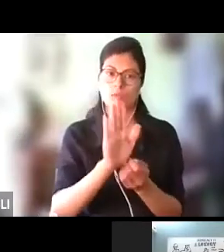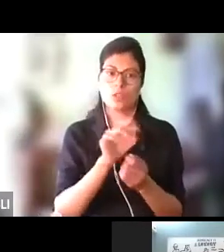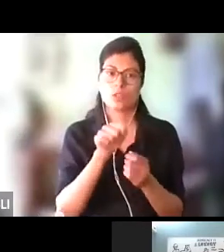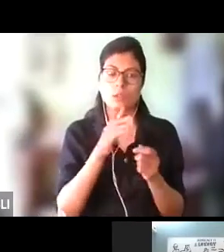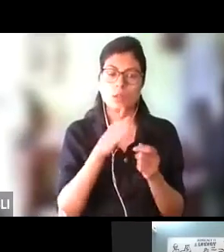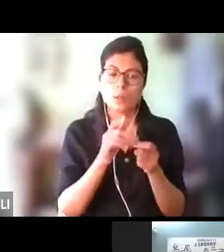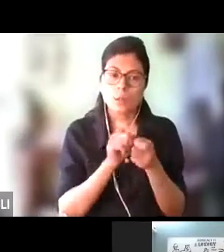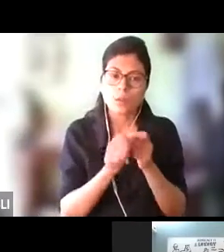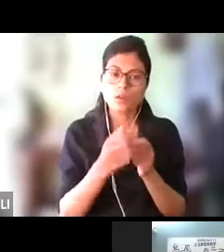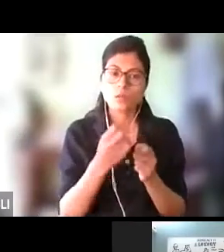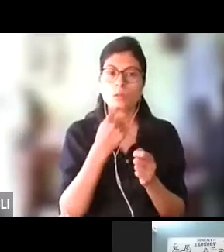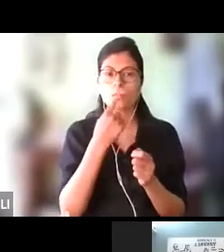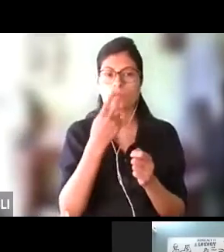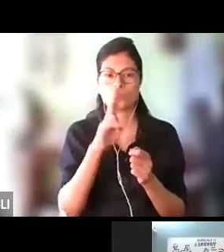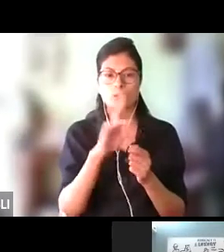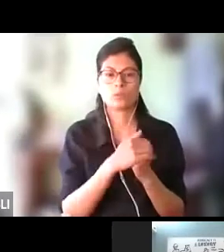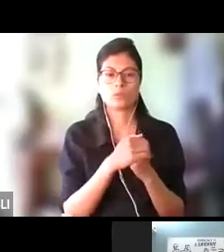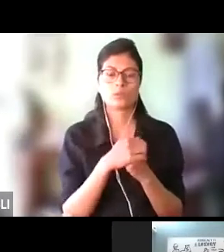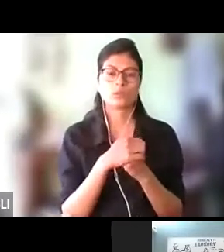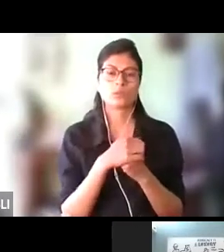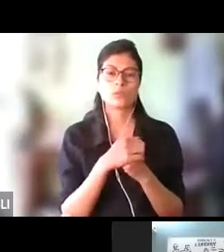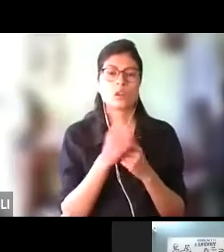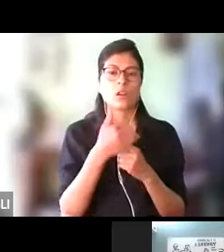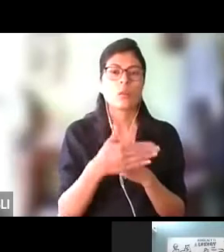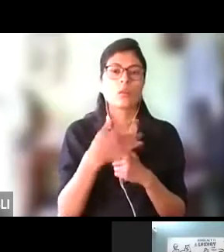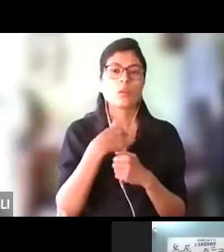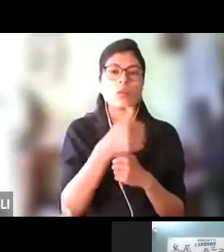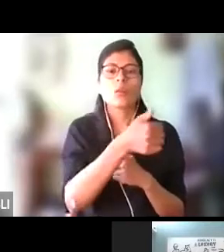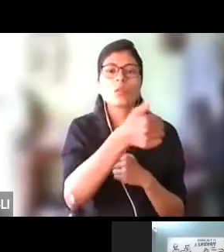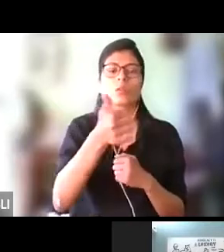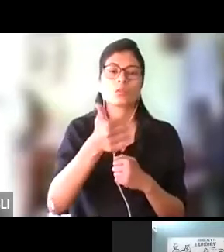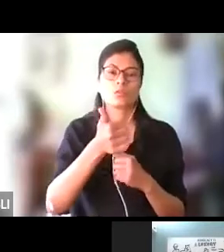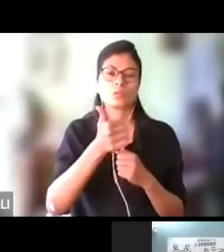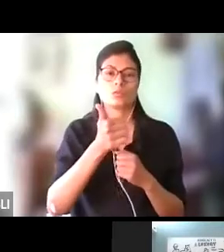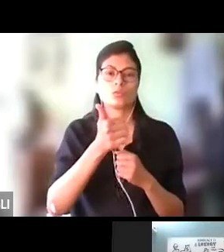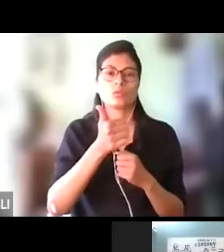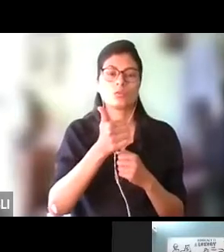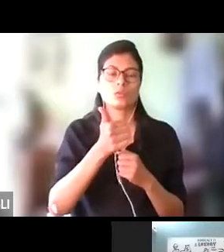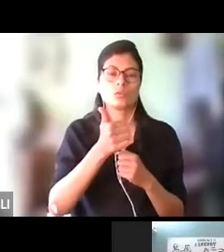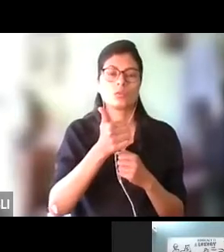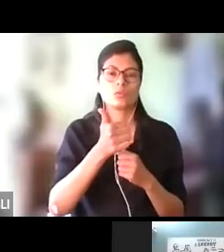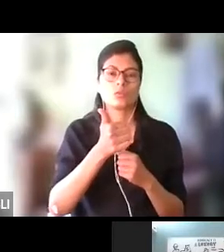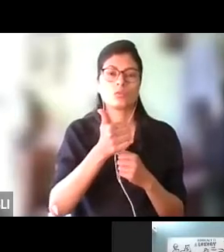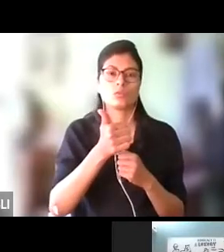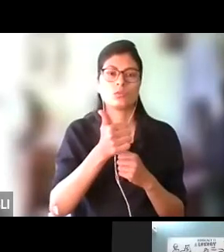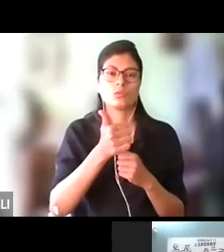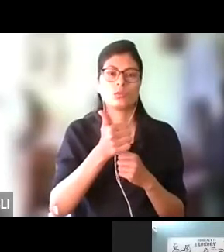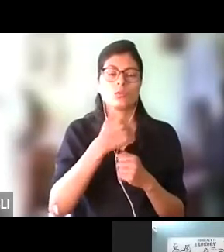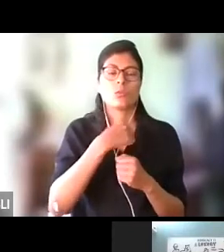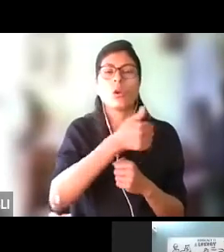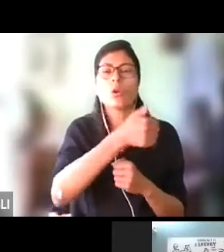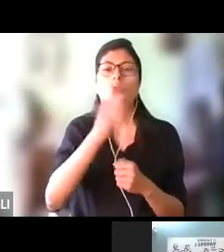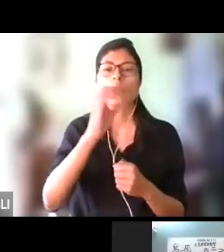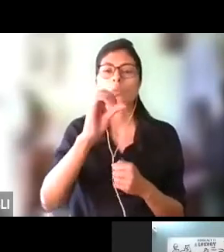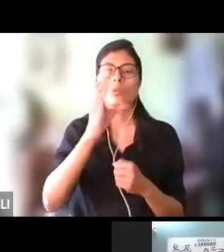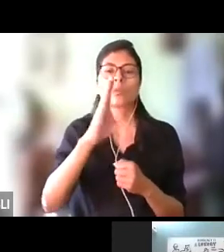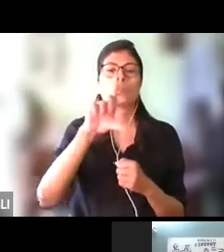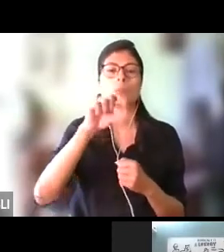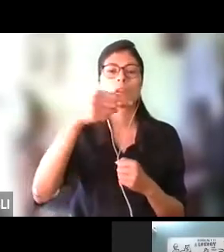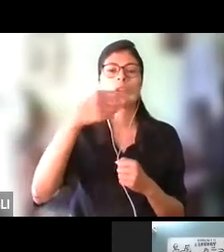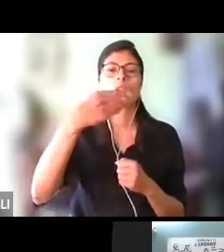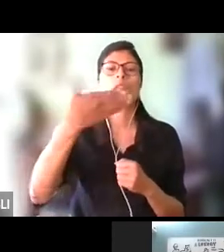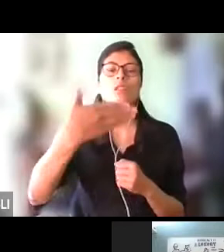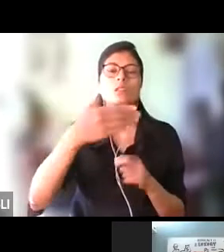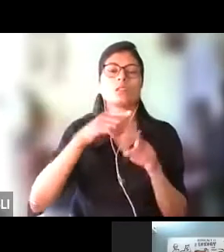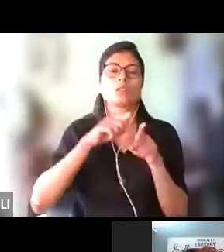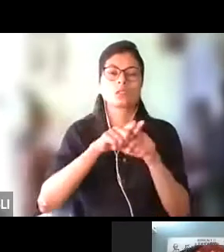some of the other panelists about what their communities have been doing as it relates to resilience and resistance and just supporting